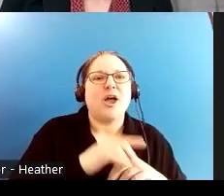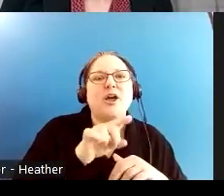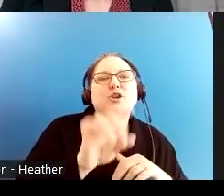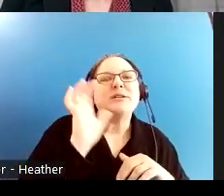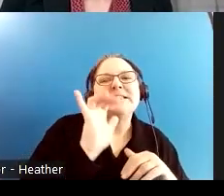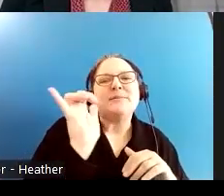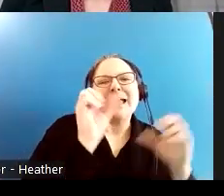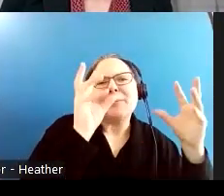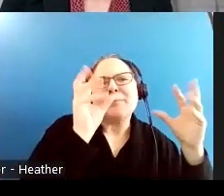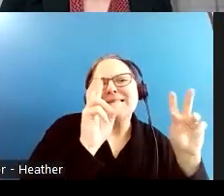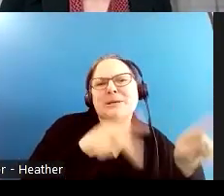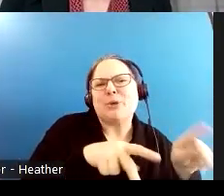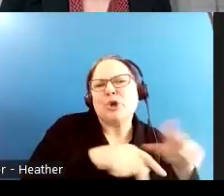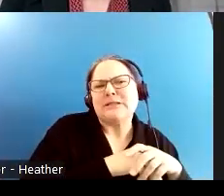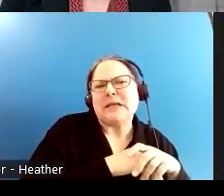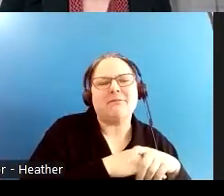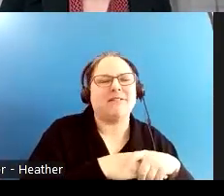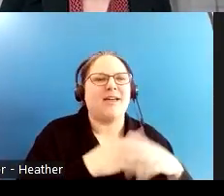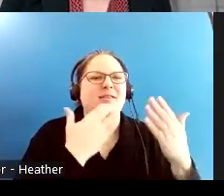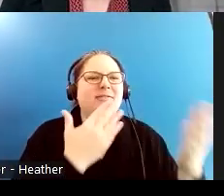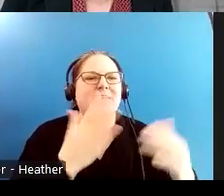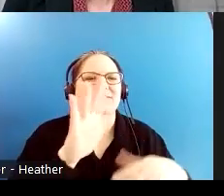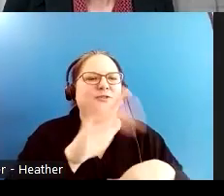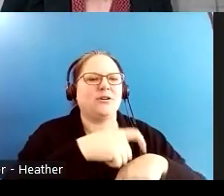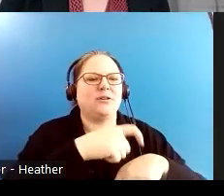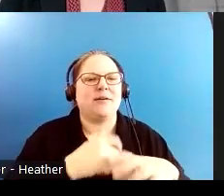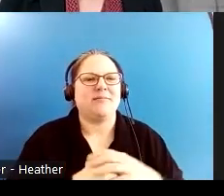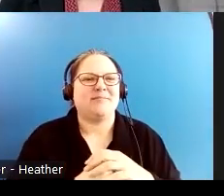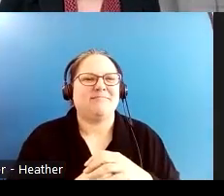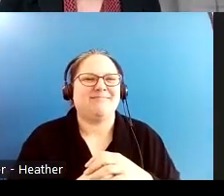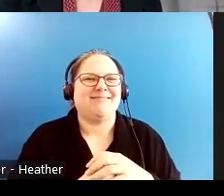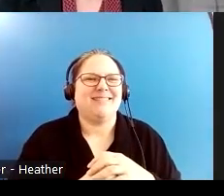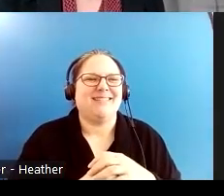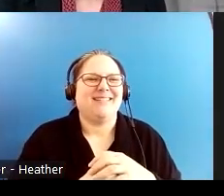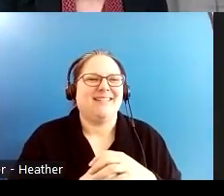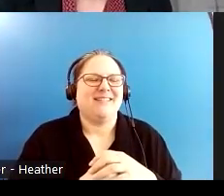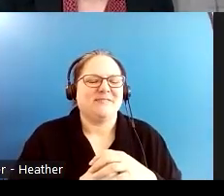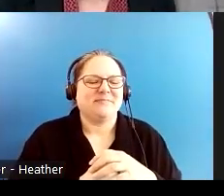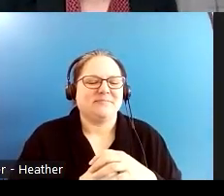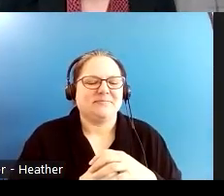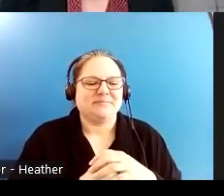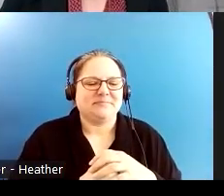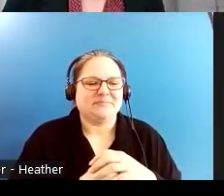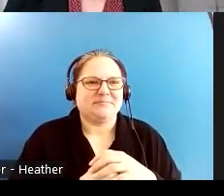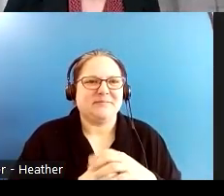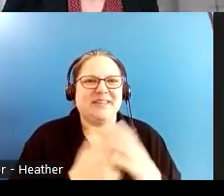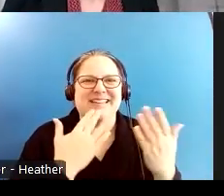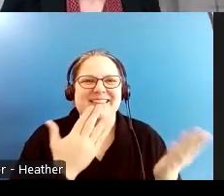doctor and human, and thanks for spending time with us. I think we can all agree on that. Oh, thank you so